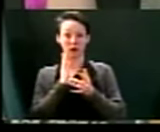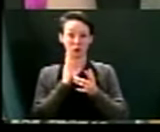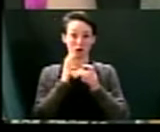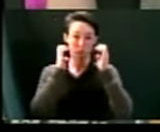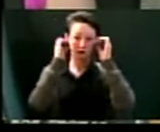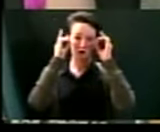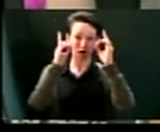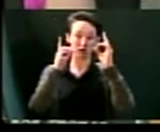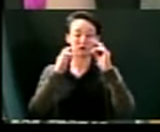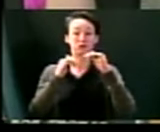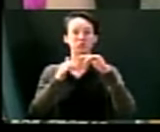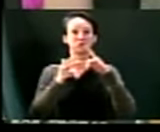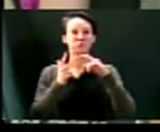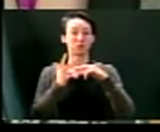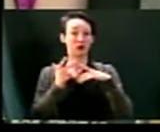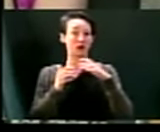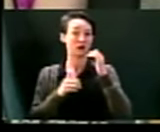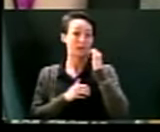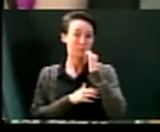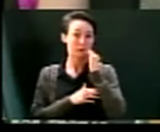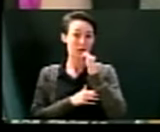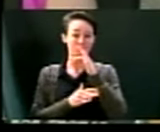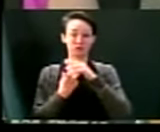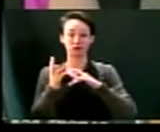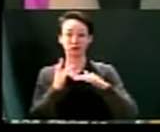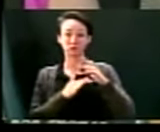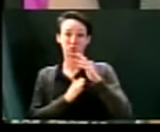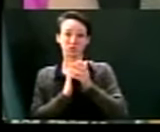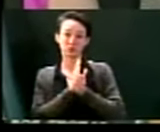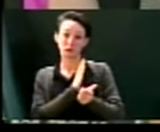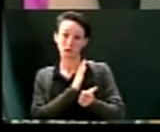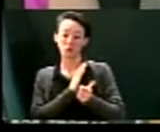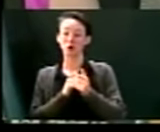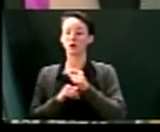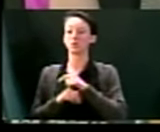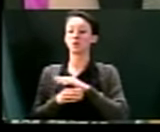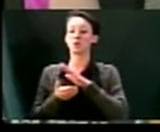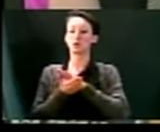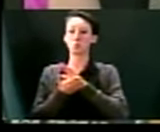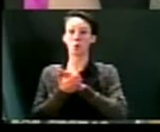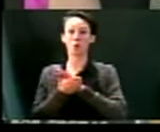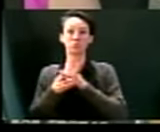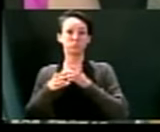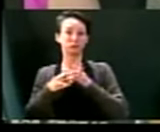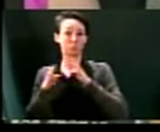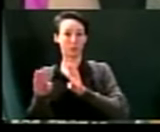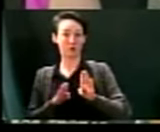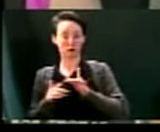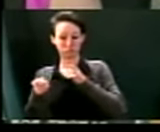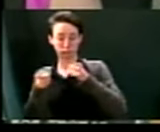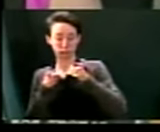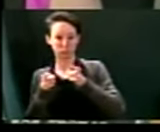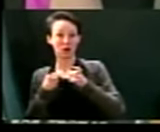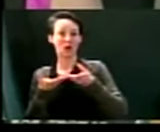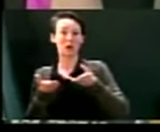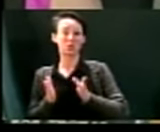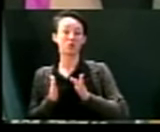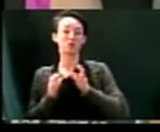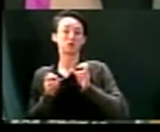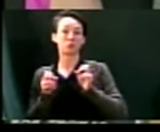and daily social skill lessons, while a school-wide behavioral management system allows opportunities for growth and